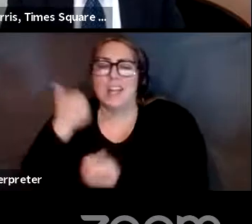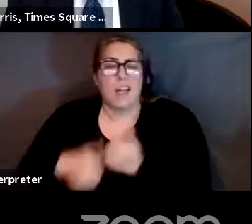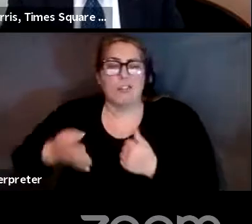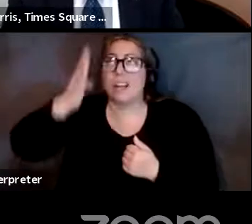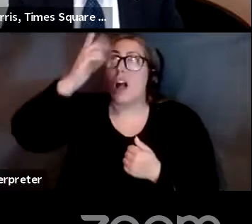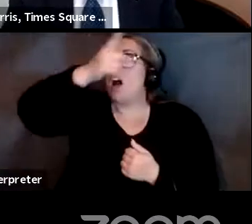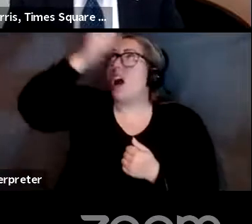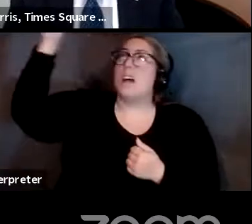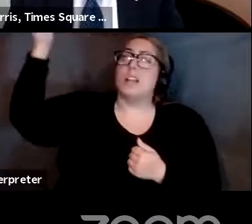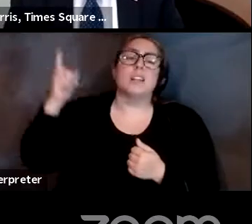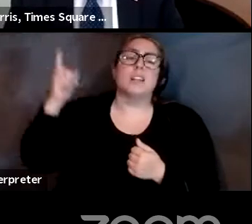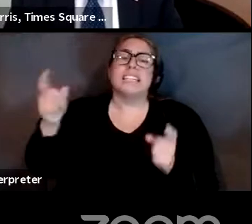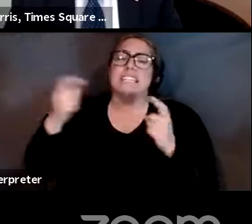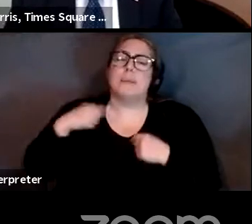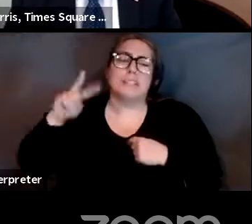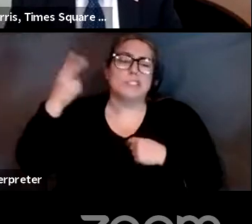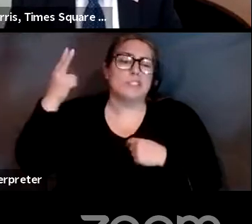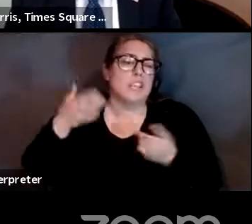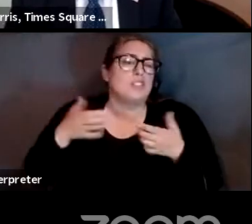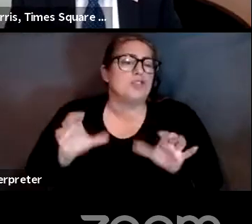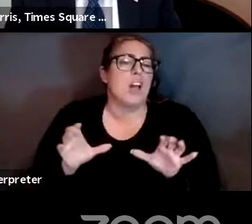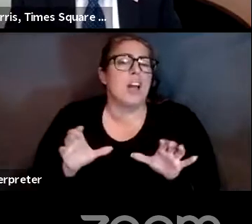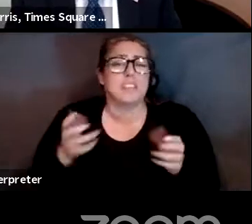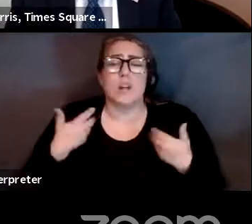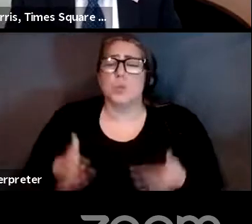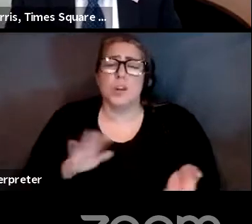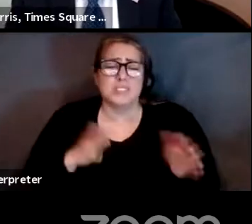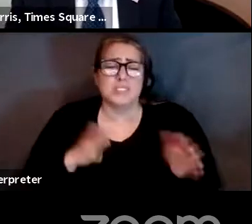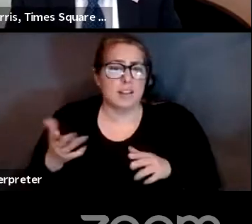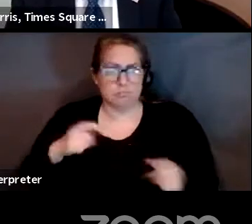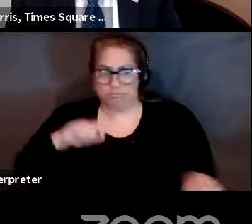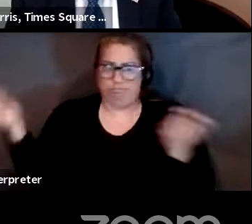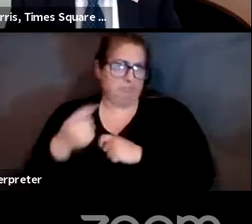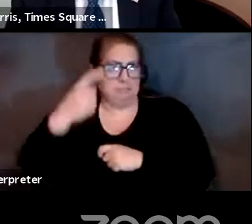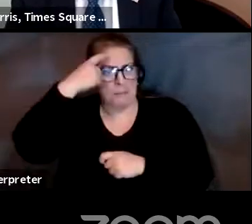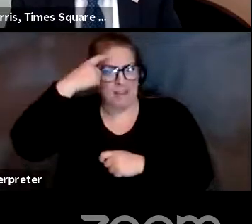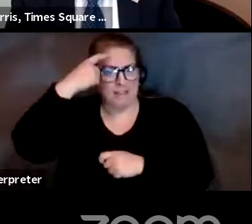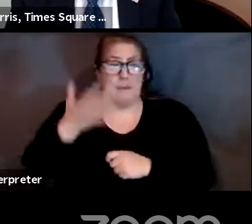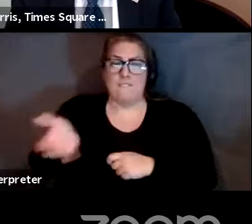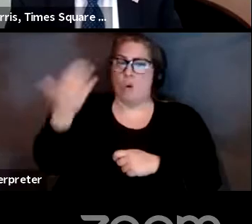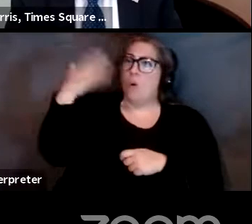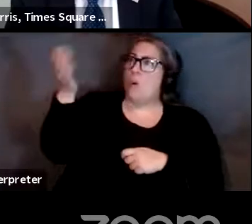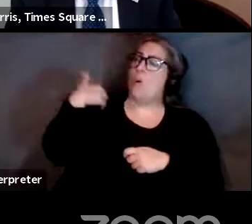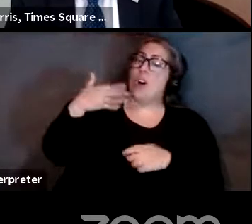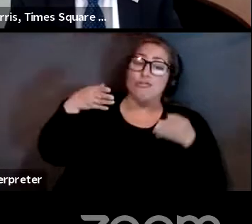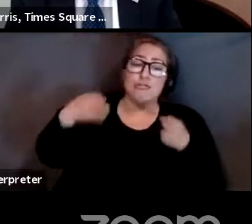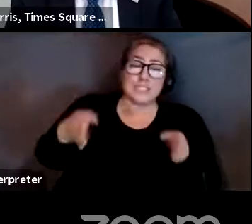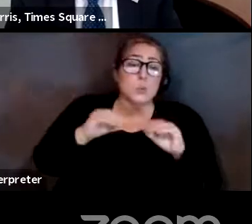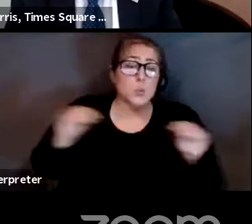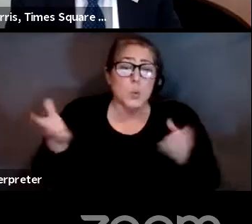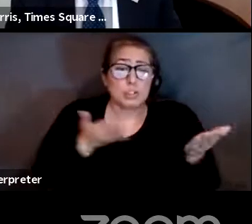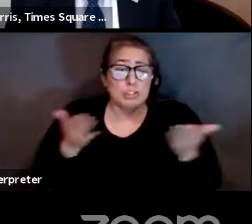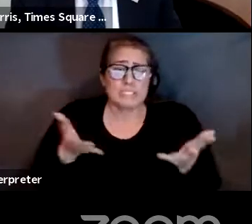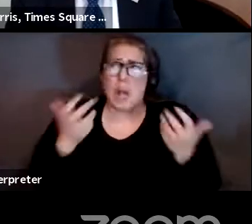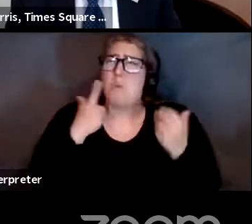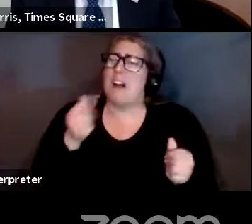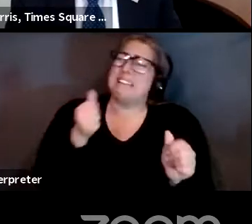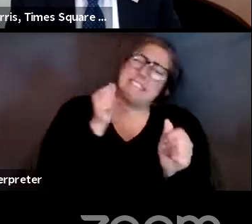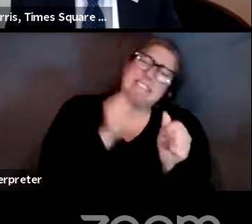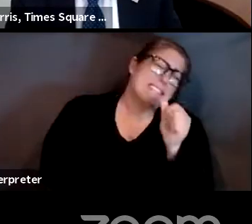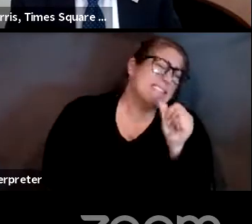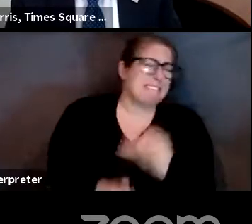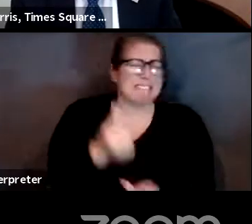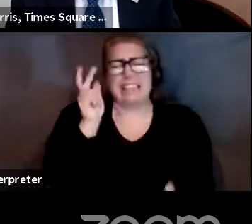mention to give me another shot at life. But that is the difference between me being on the streets with no services to me